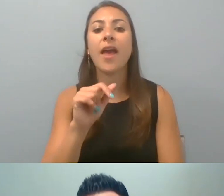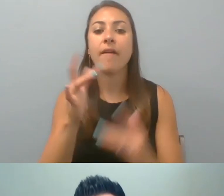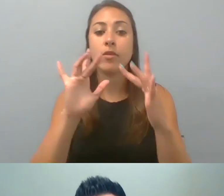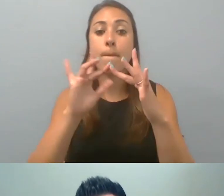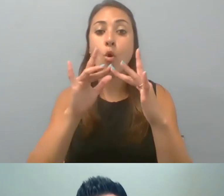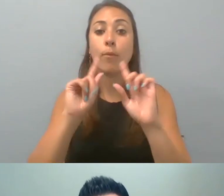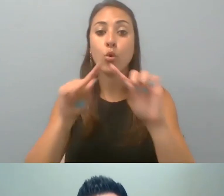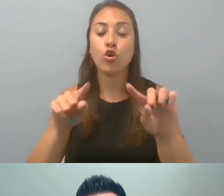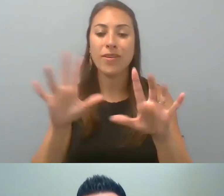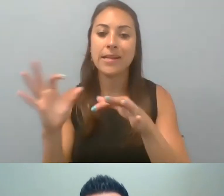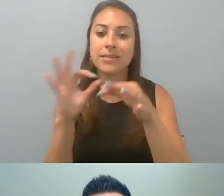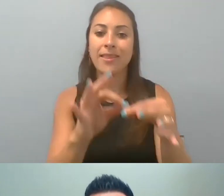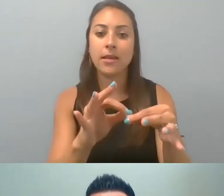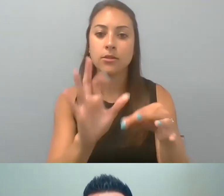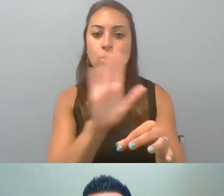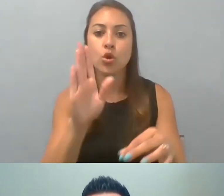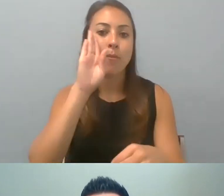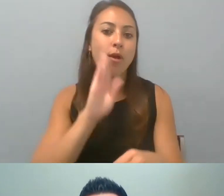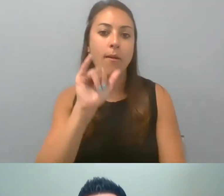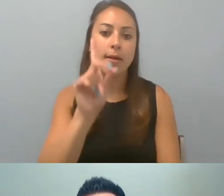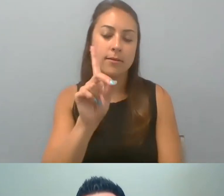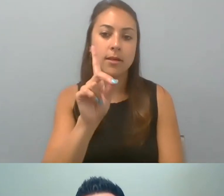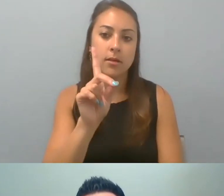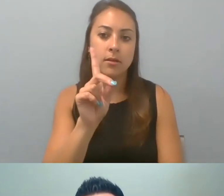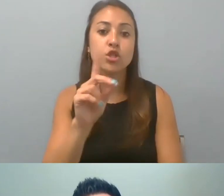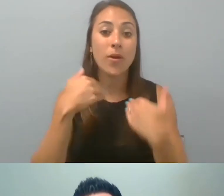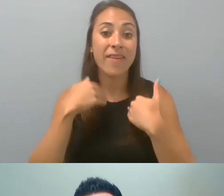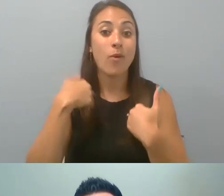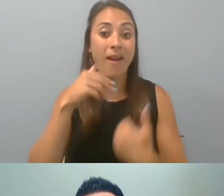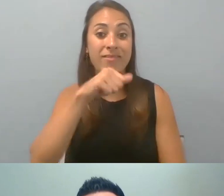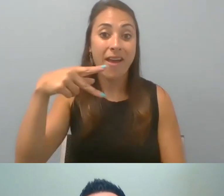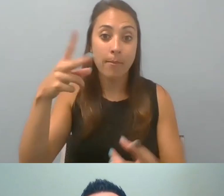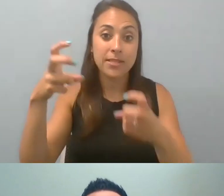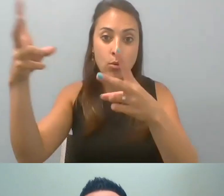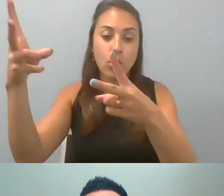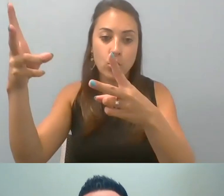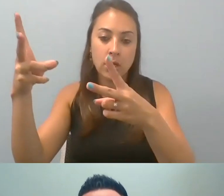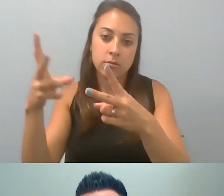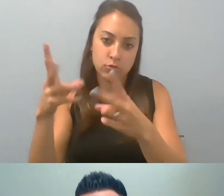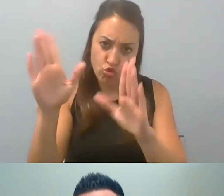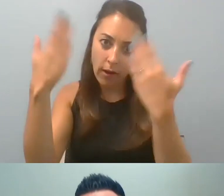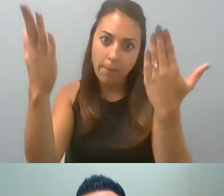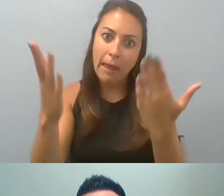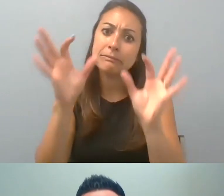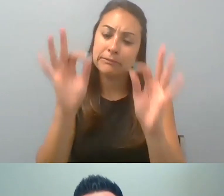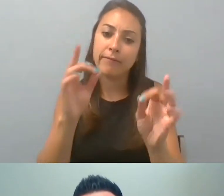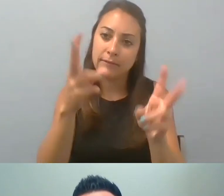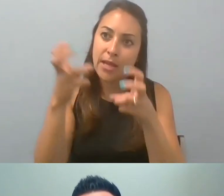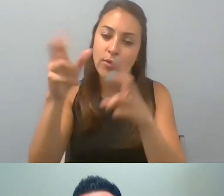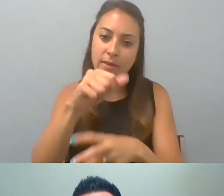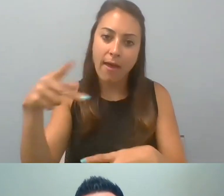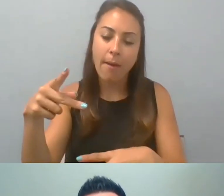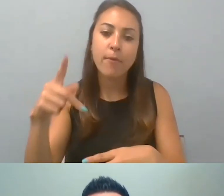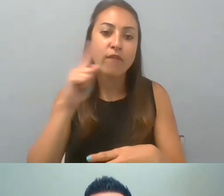all linked to your Brown ID. So you can, if you have the app downloaded, which we definitely recommend doing, not only for the mobile ordering piece,